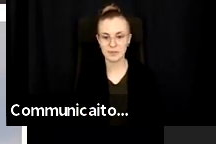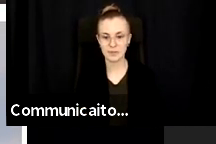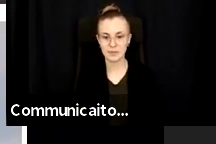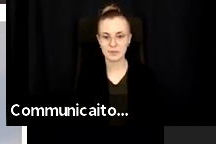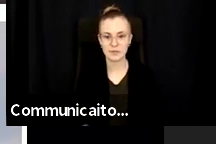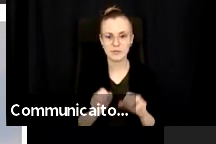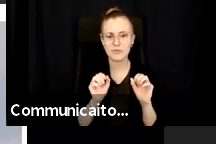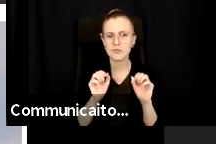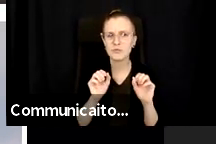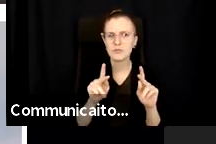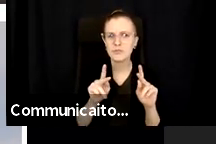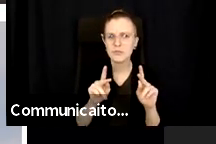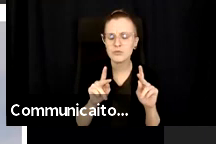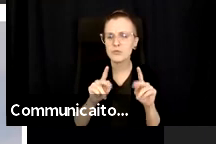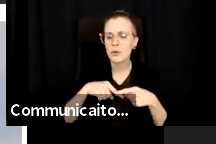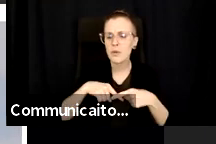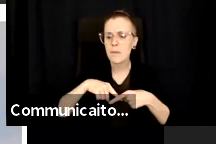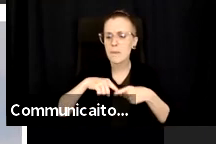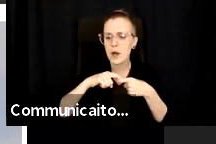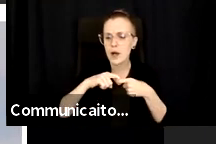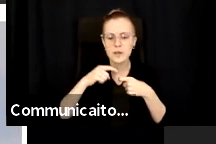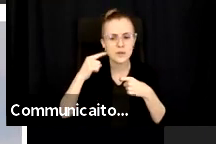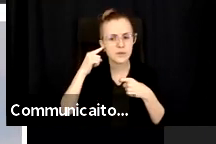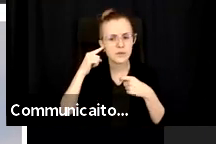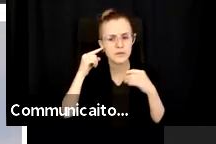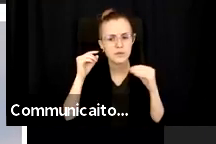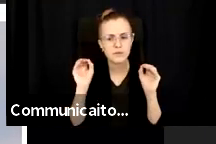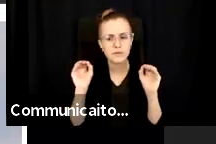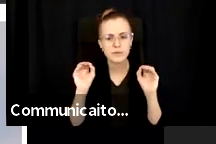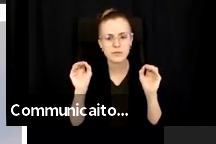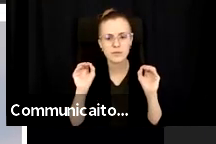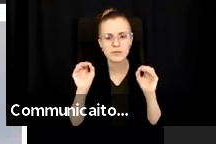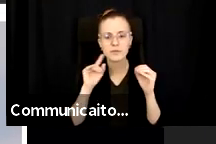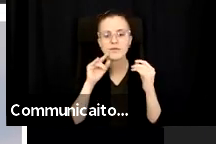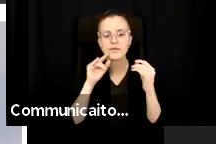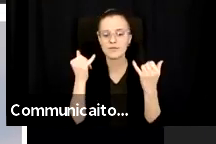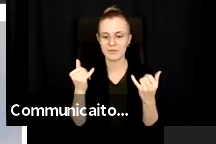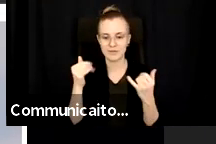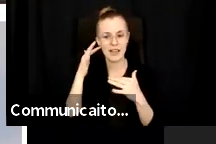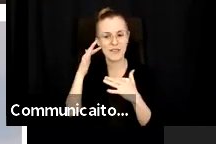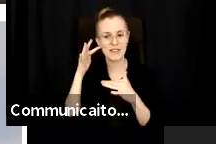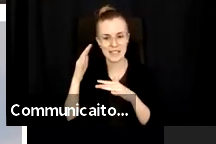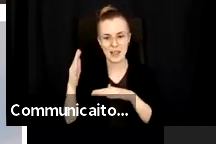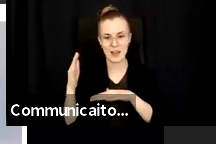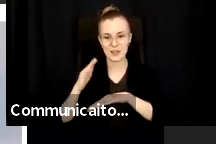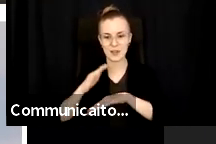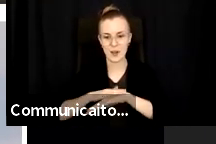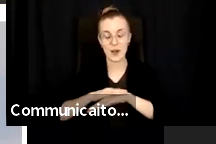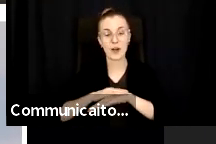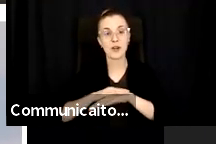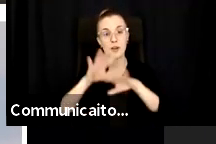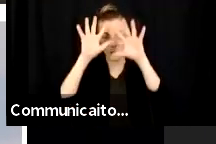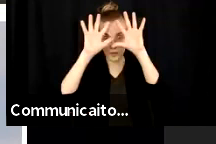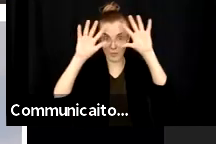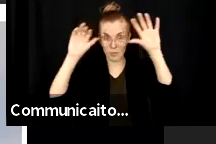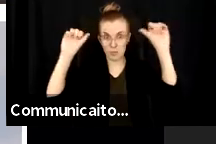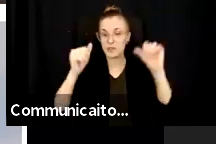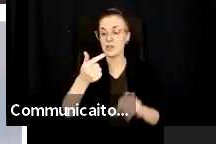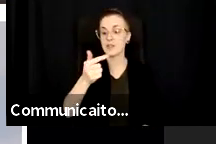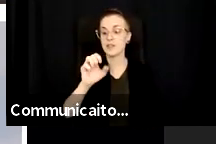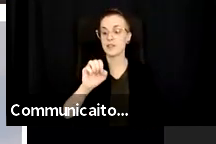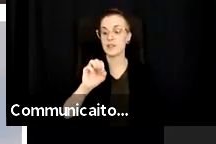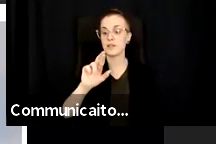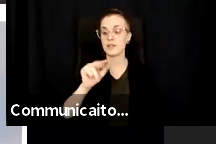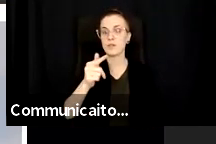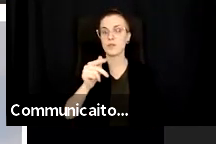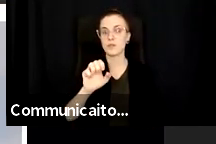All right, we got to hit the pause button. We don't have the audio. President George H.W. Bush signed the...